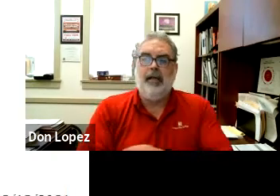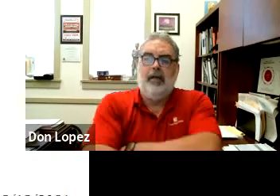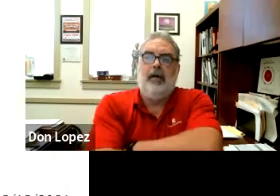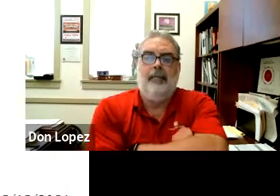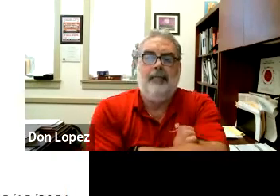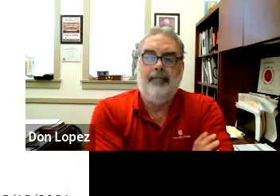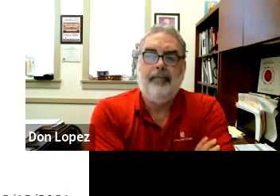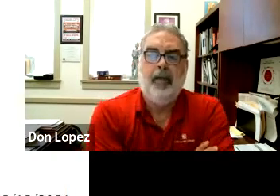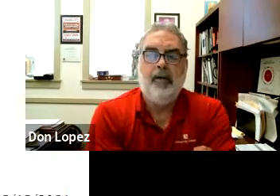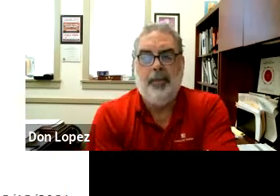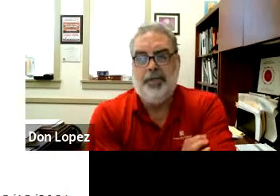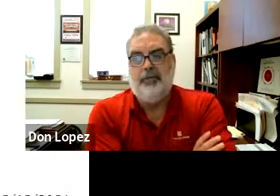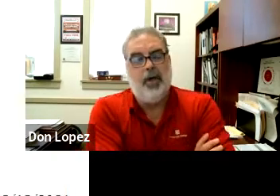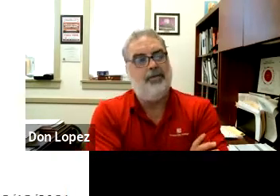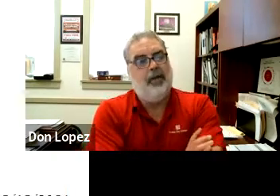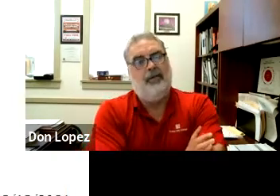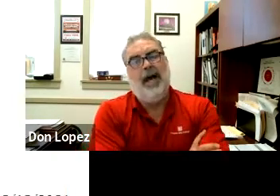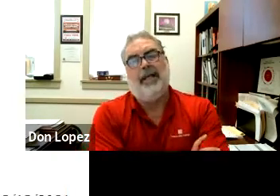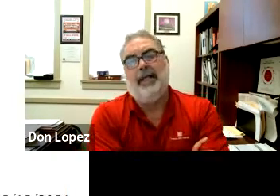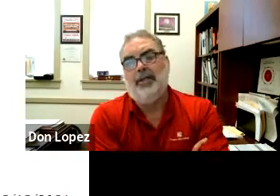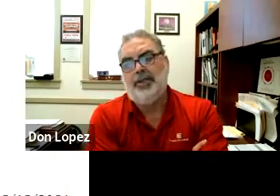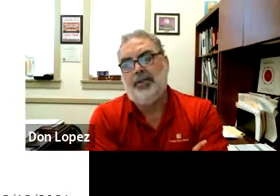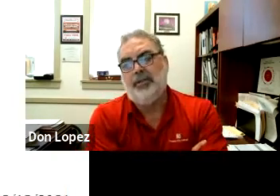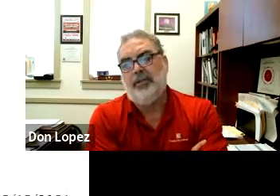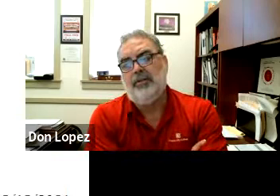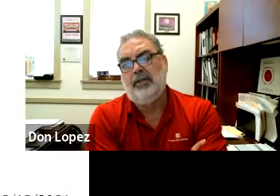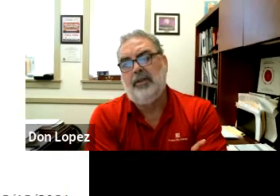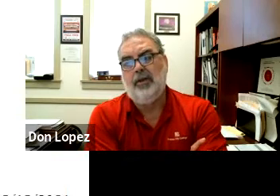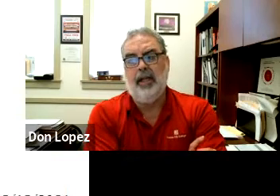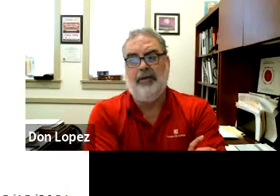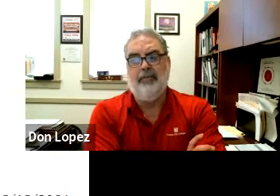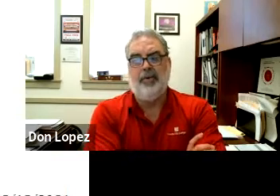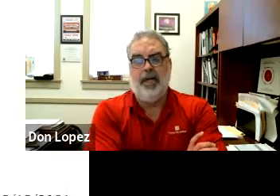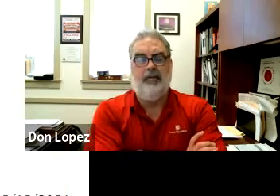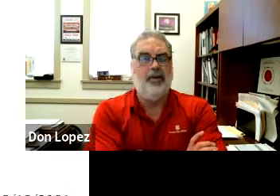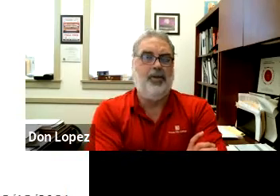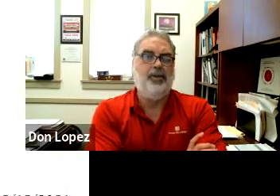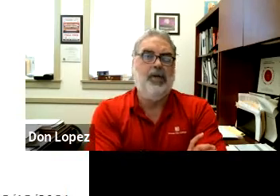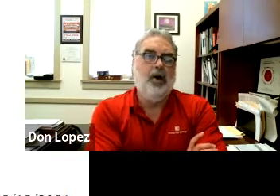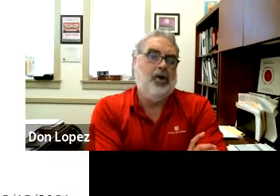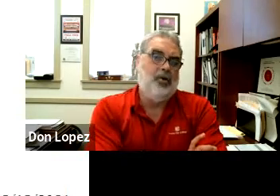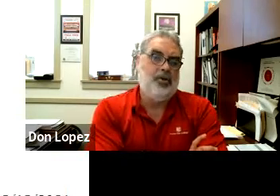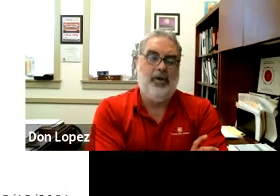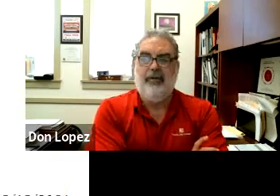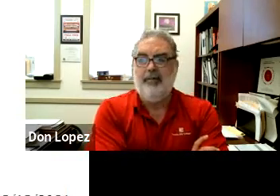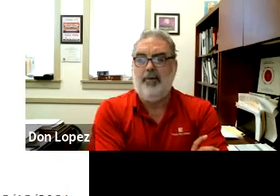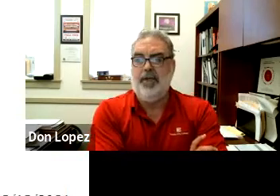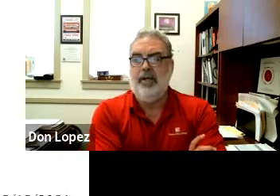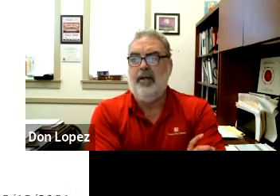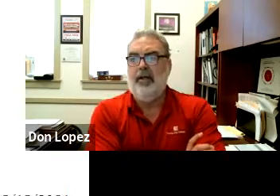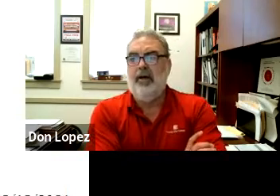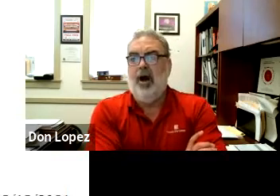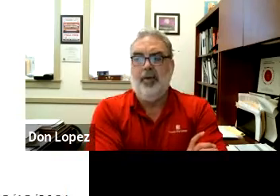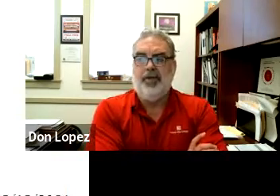like completion of transfer level math and English. Only 11% of our students, our goal is